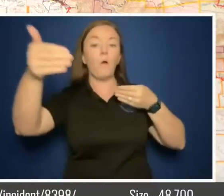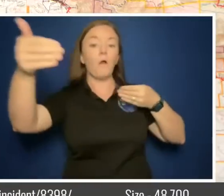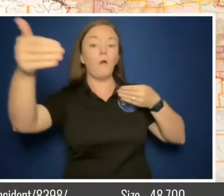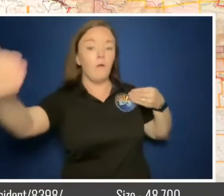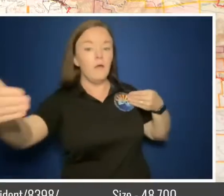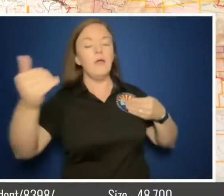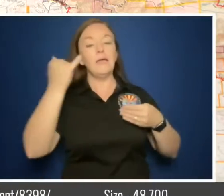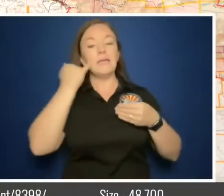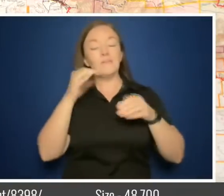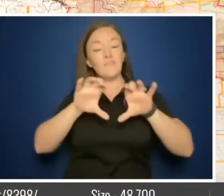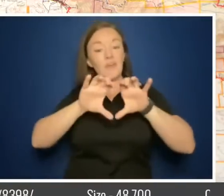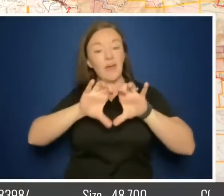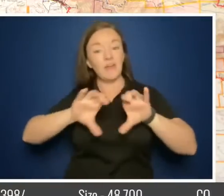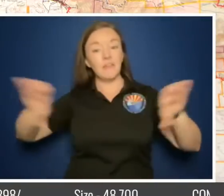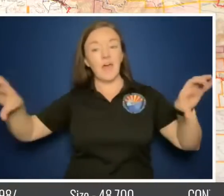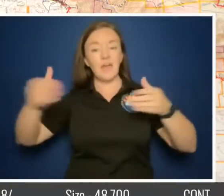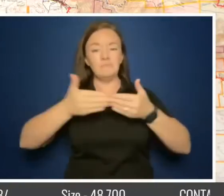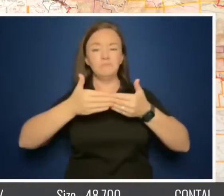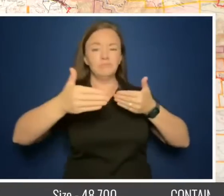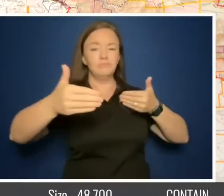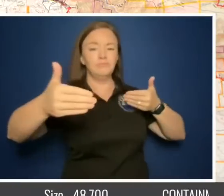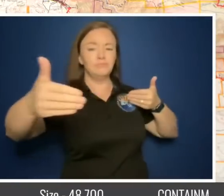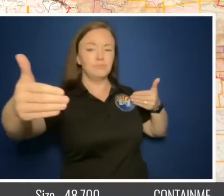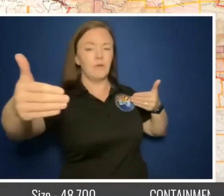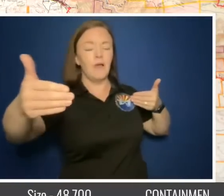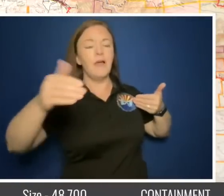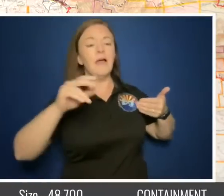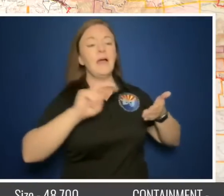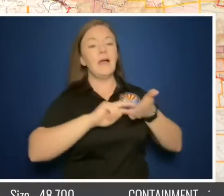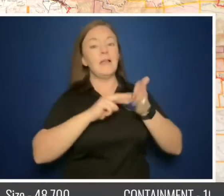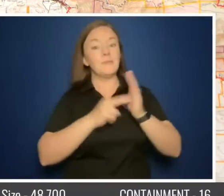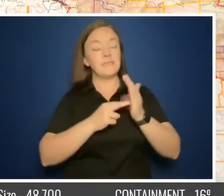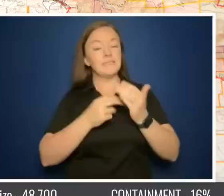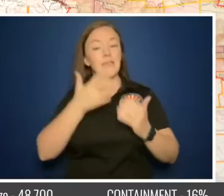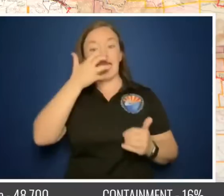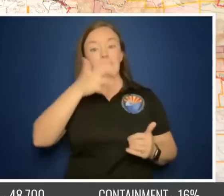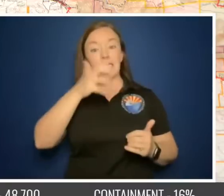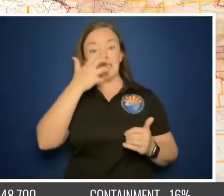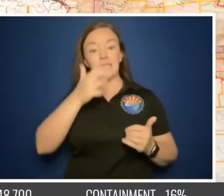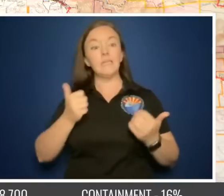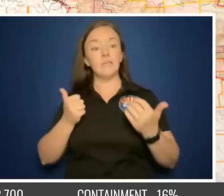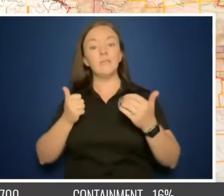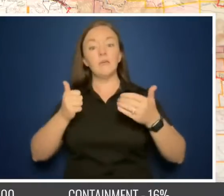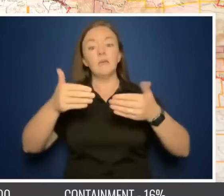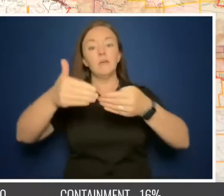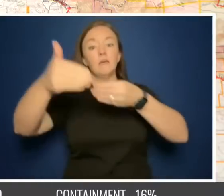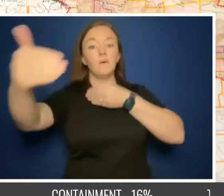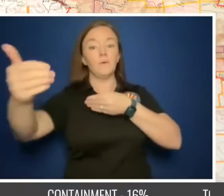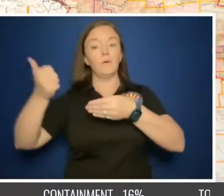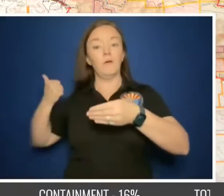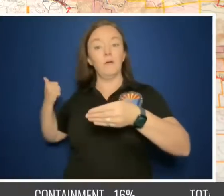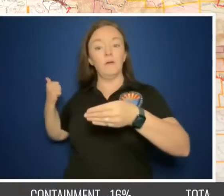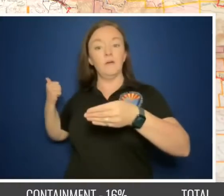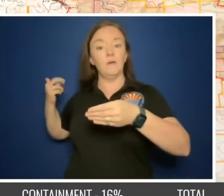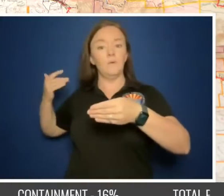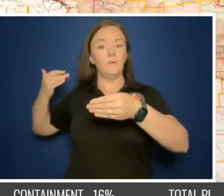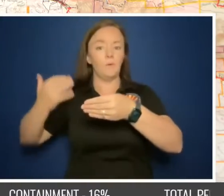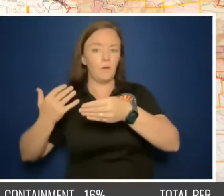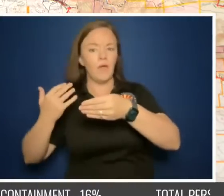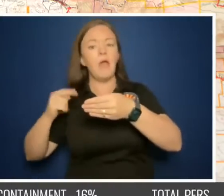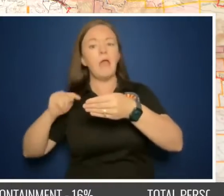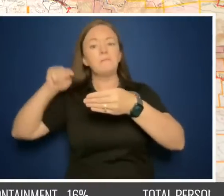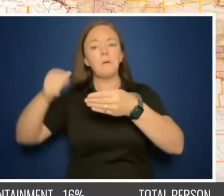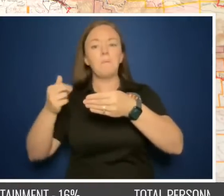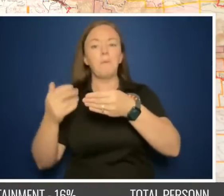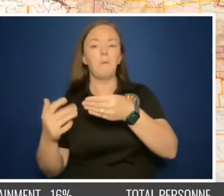with radiant heat source ignitions, but doesn't always mean it's the most effective to be too wide. So there's a lot that plays into